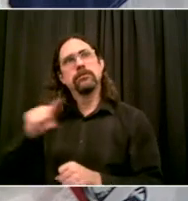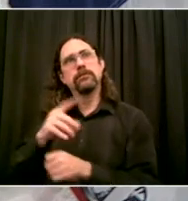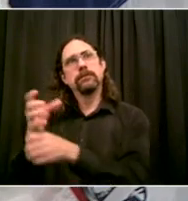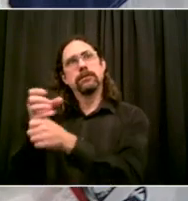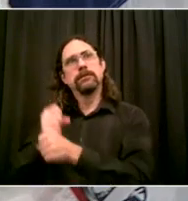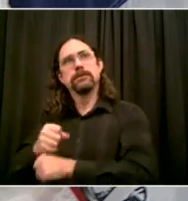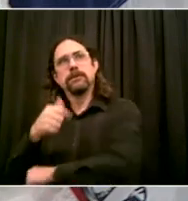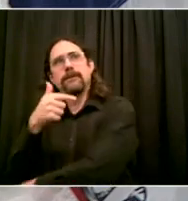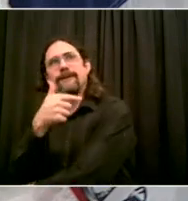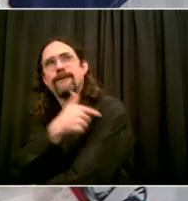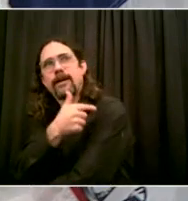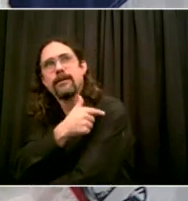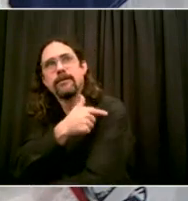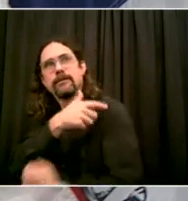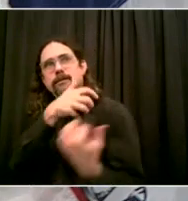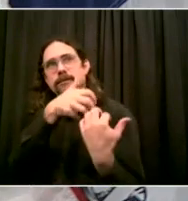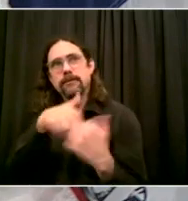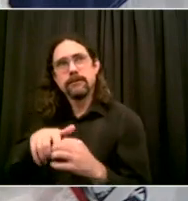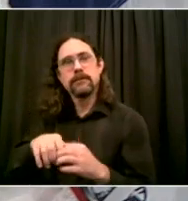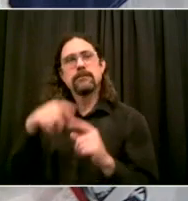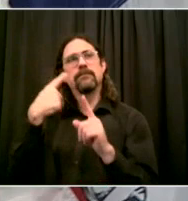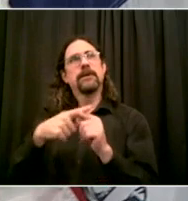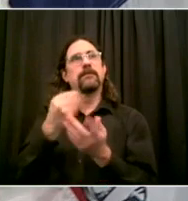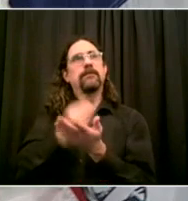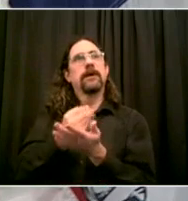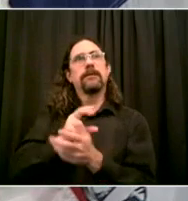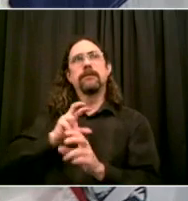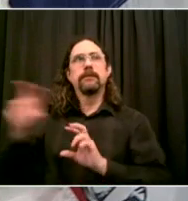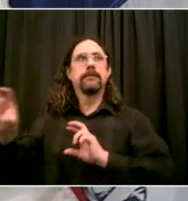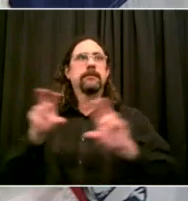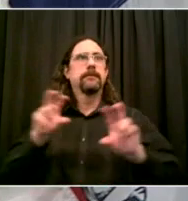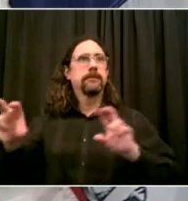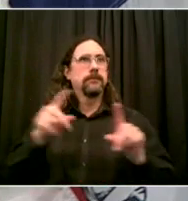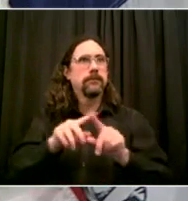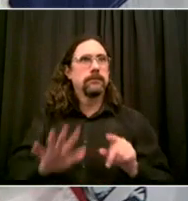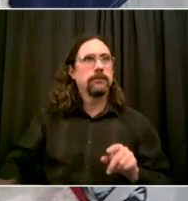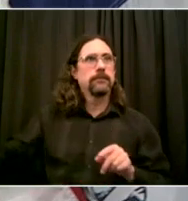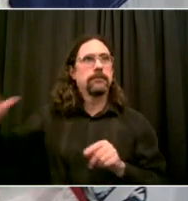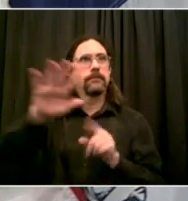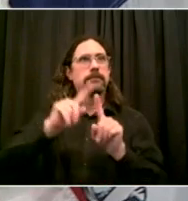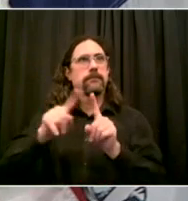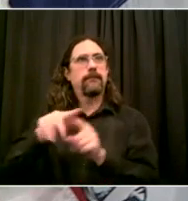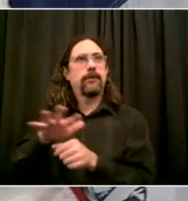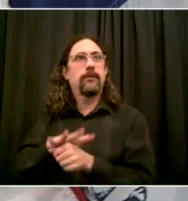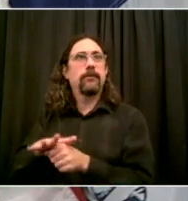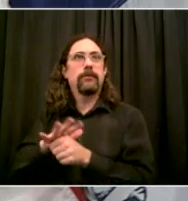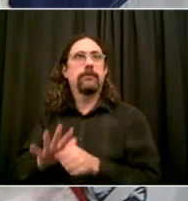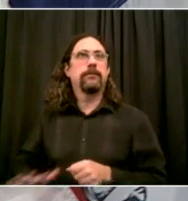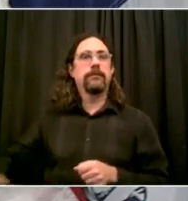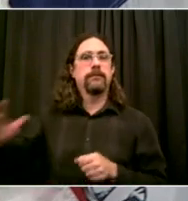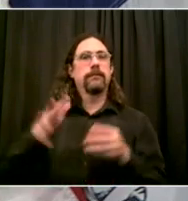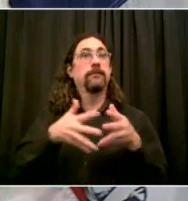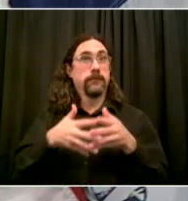Next is Jillian from WBAI. Hey, Mr. Mayor, how are you doing? Good, Jillian. How you